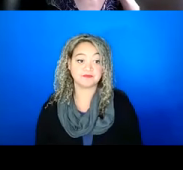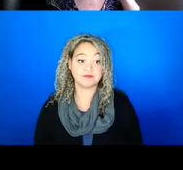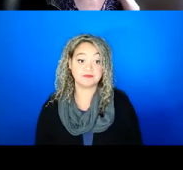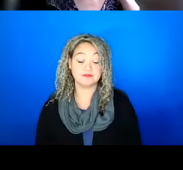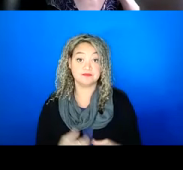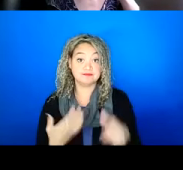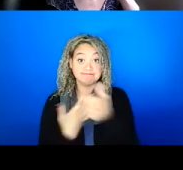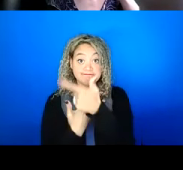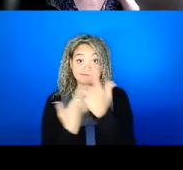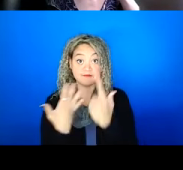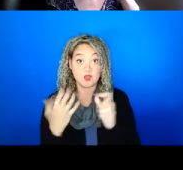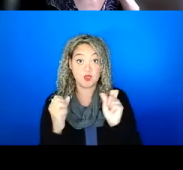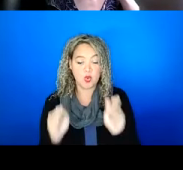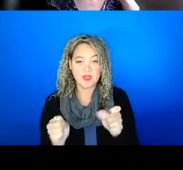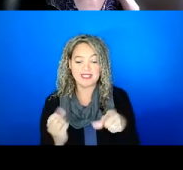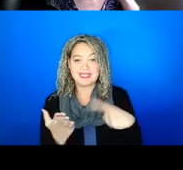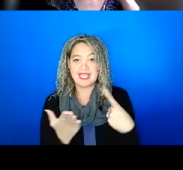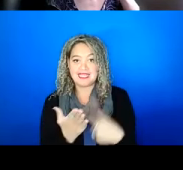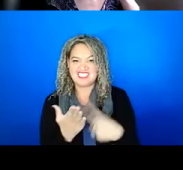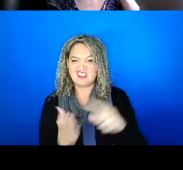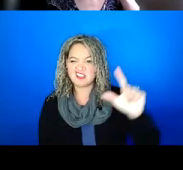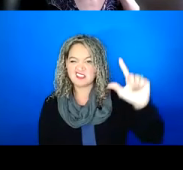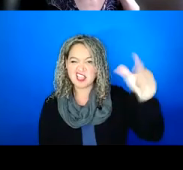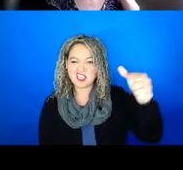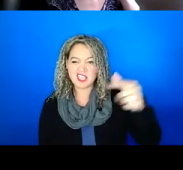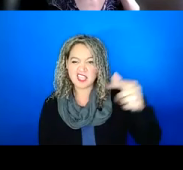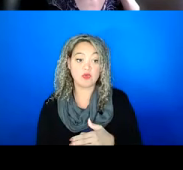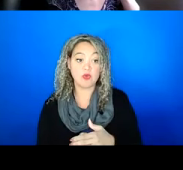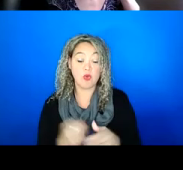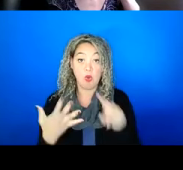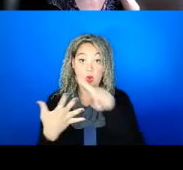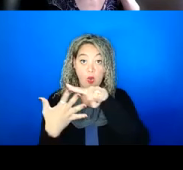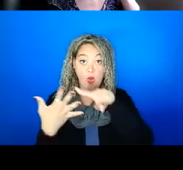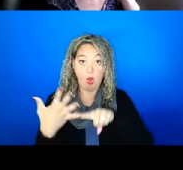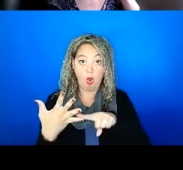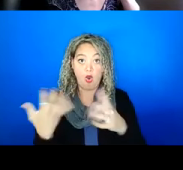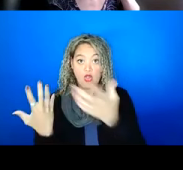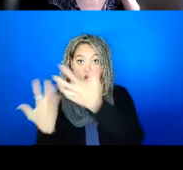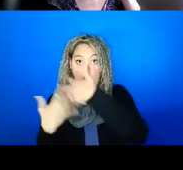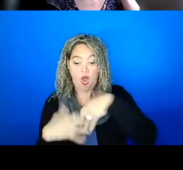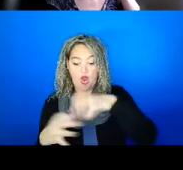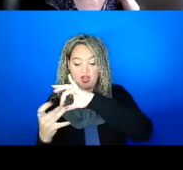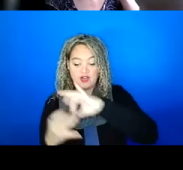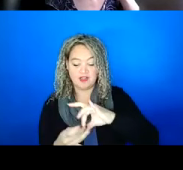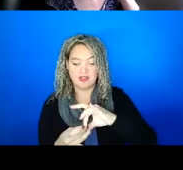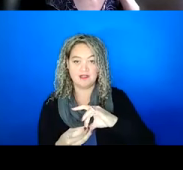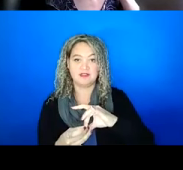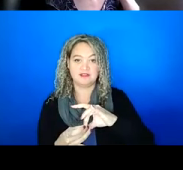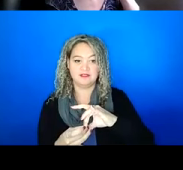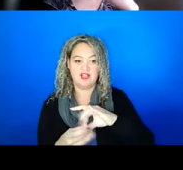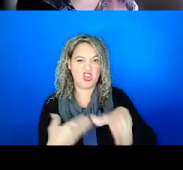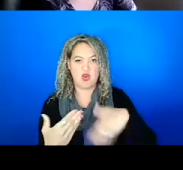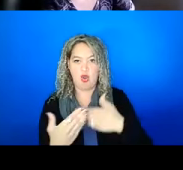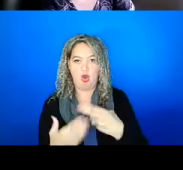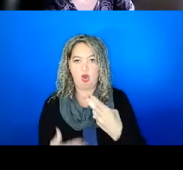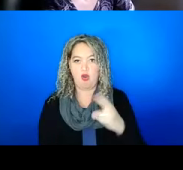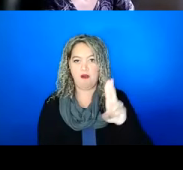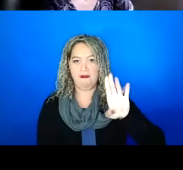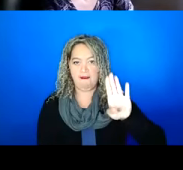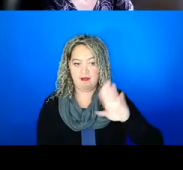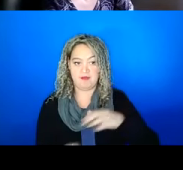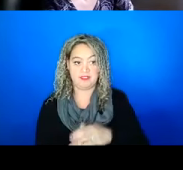these, and we can talk about this later, all of these areas are convergent zones. They're all hubs. And